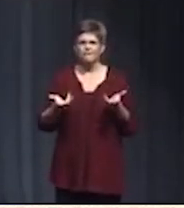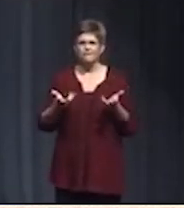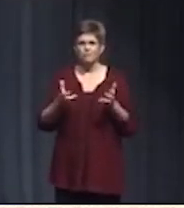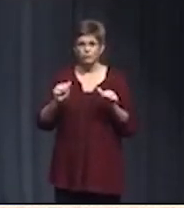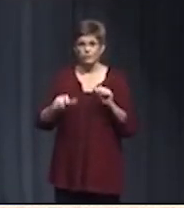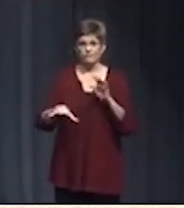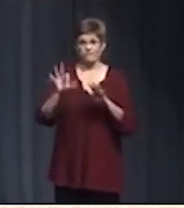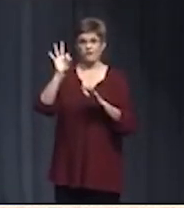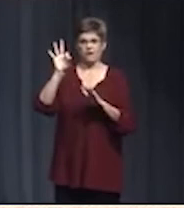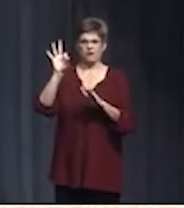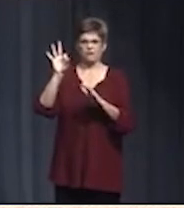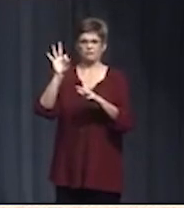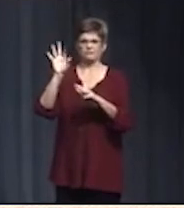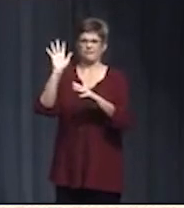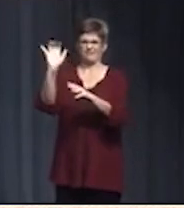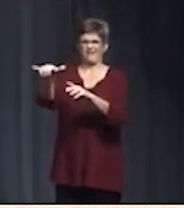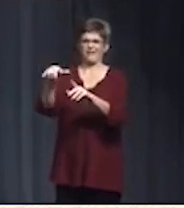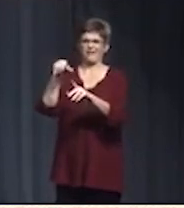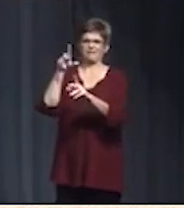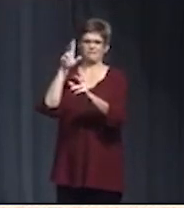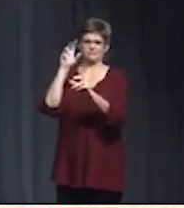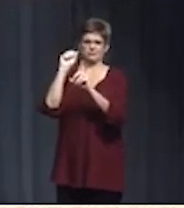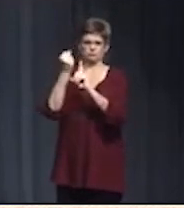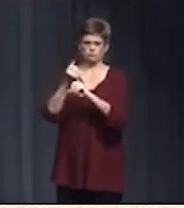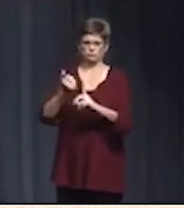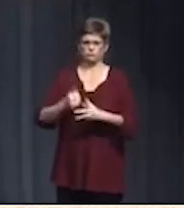them into that situation.